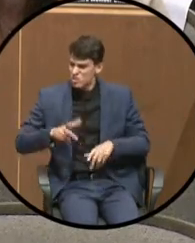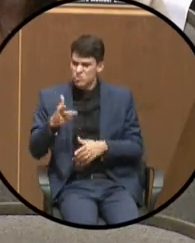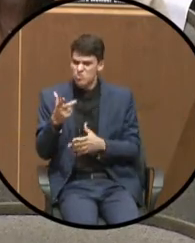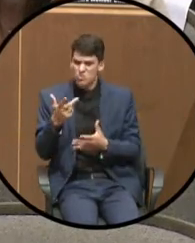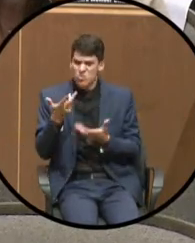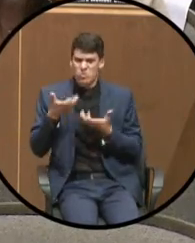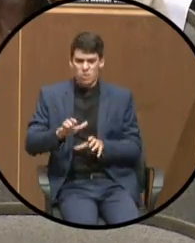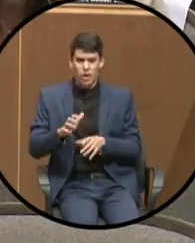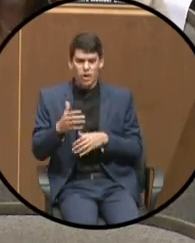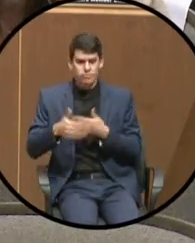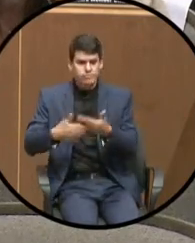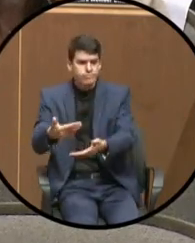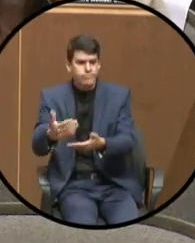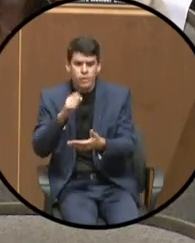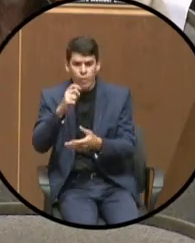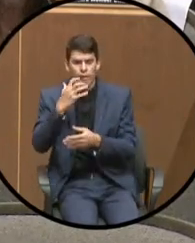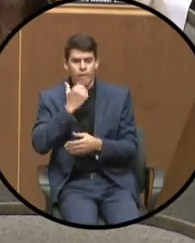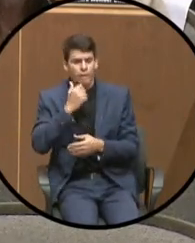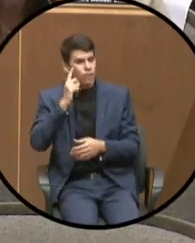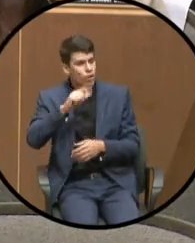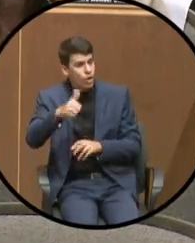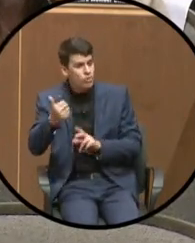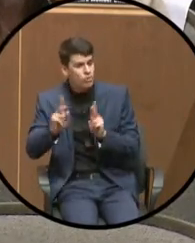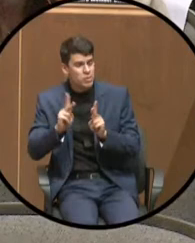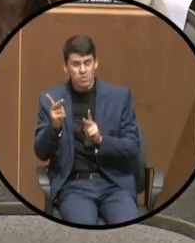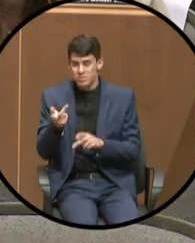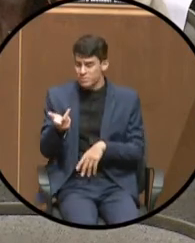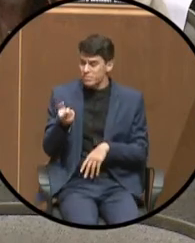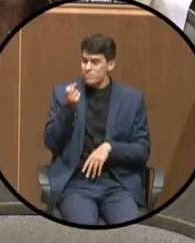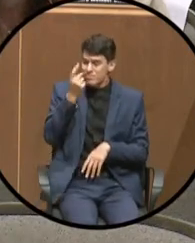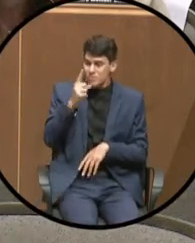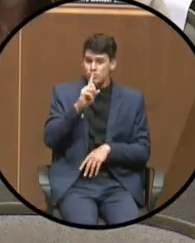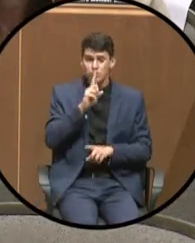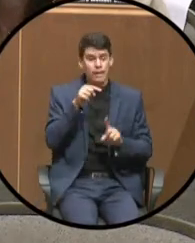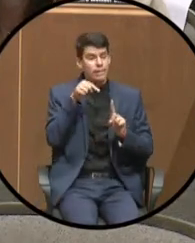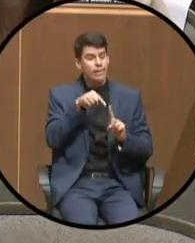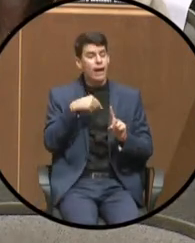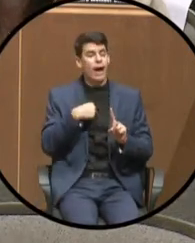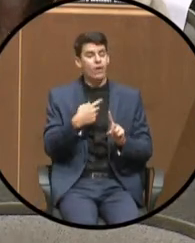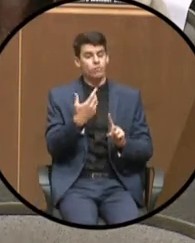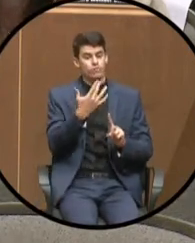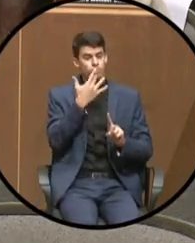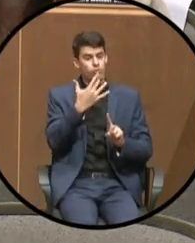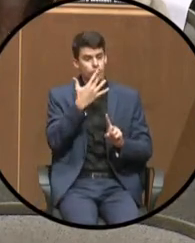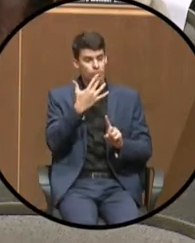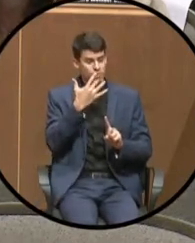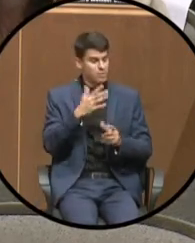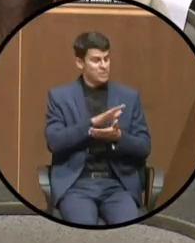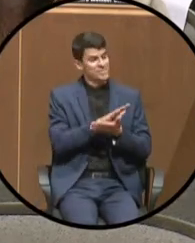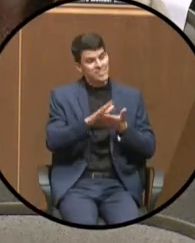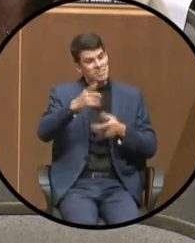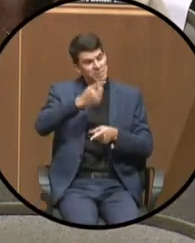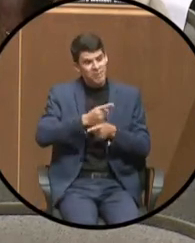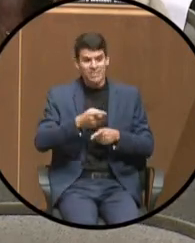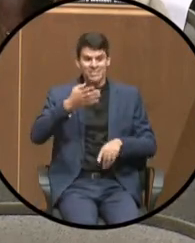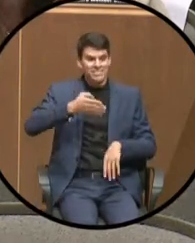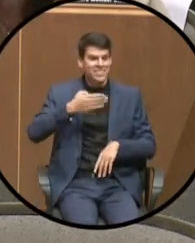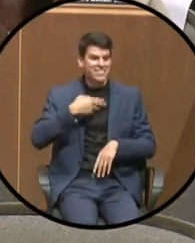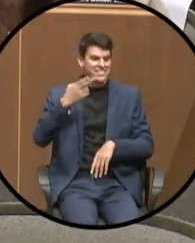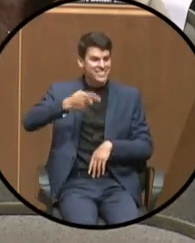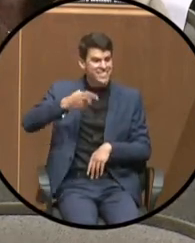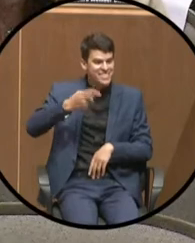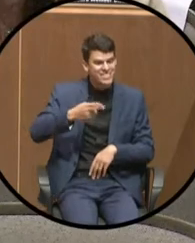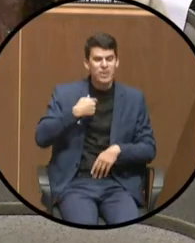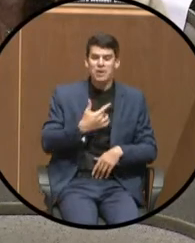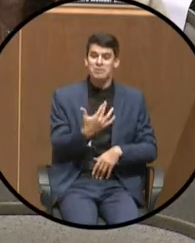masks. And I can accept that. I would much rather stand on the right side of history. I would much rather give my child the lesson